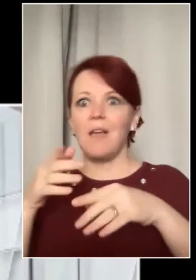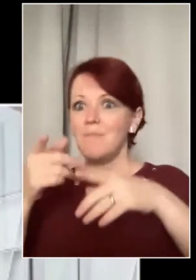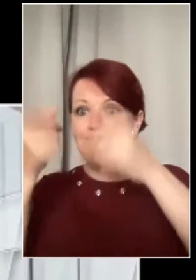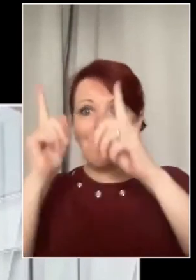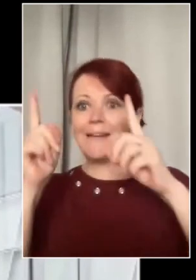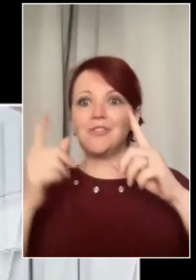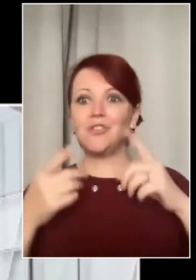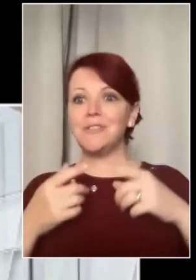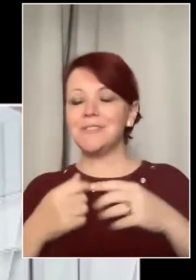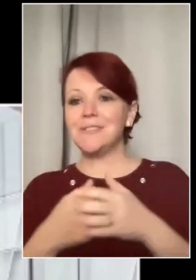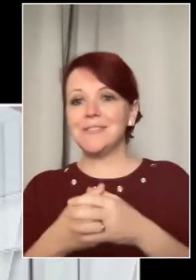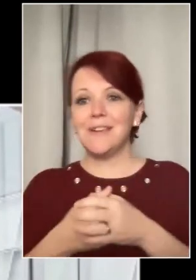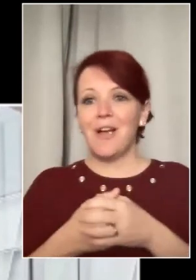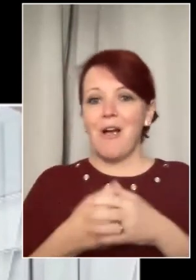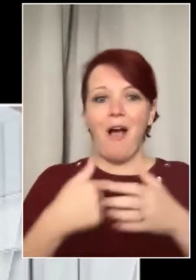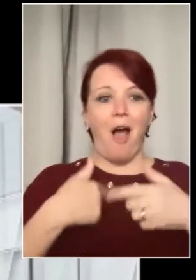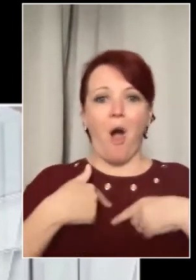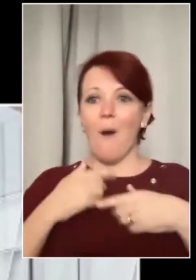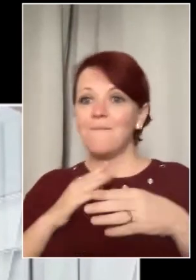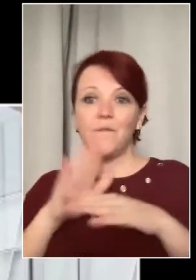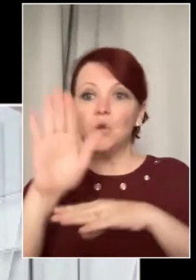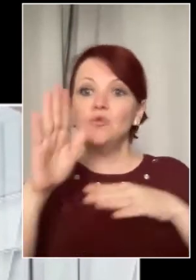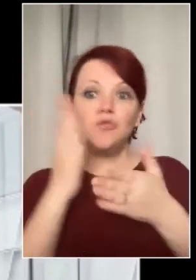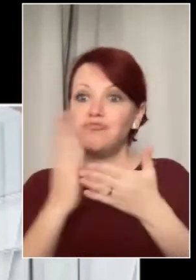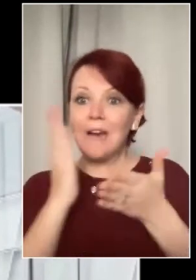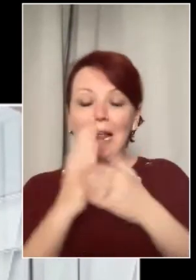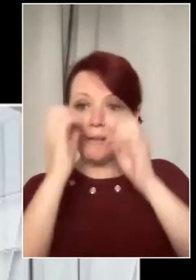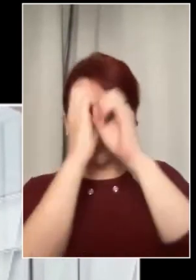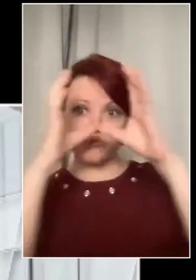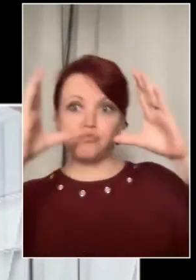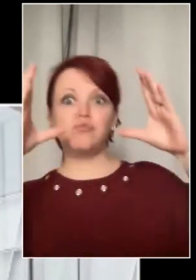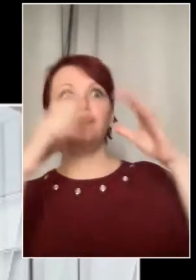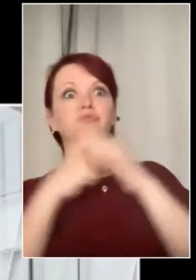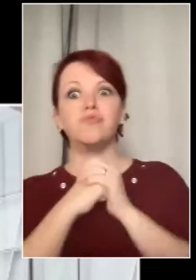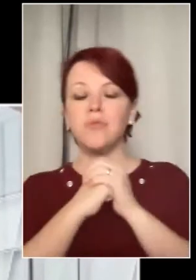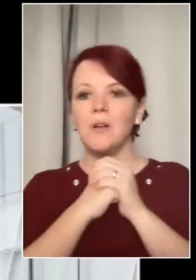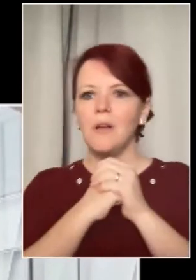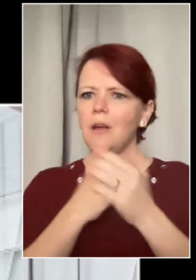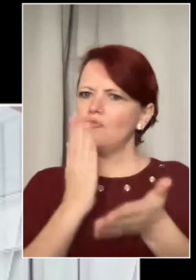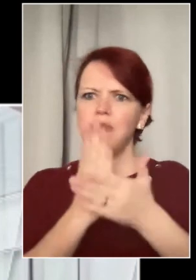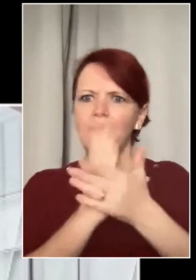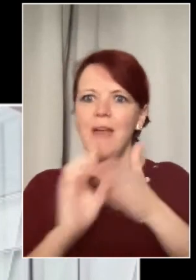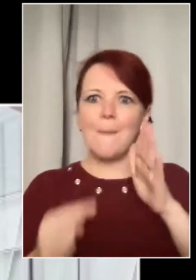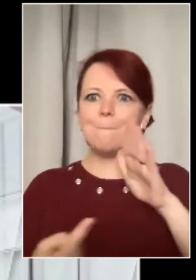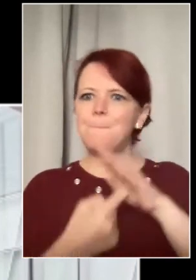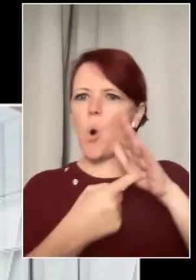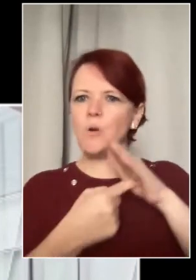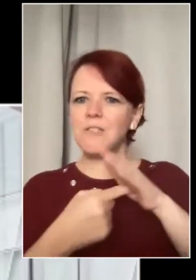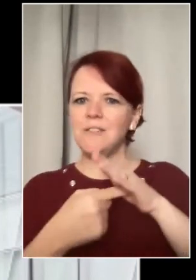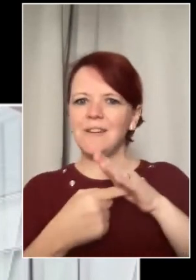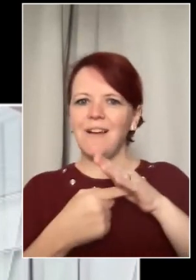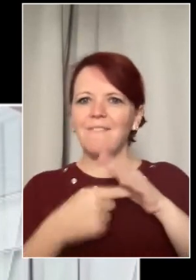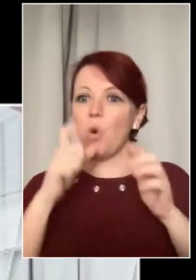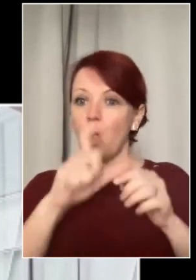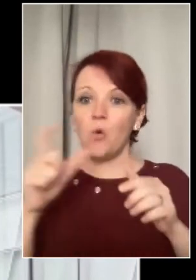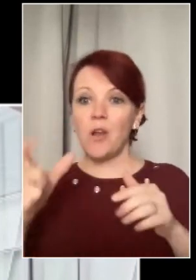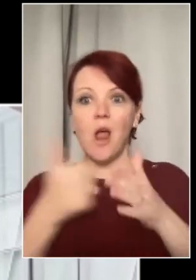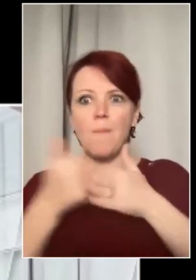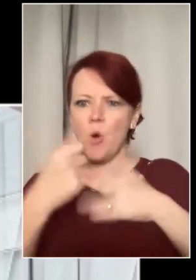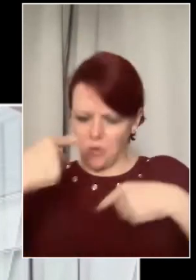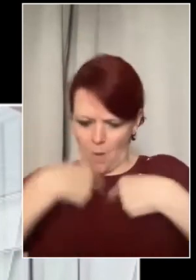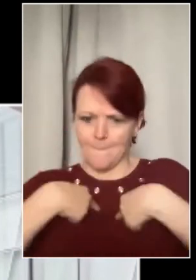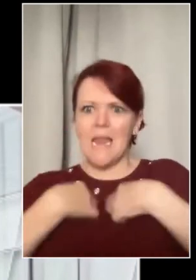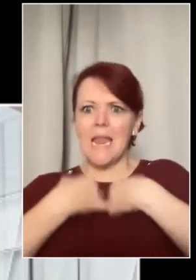it is really, really important for us as an organisation and me as an impersonal individual